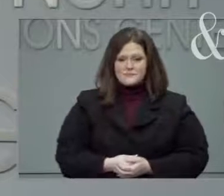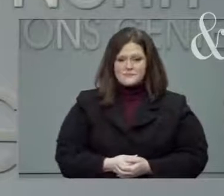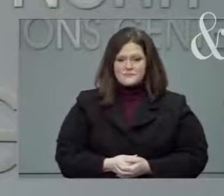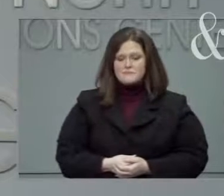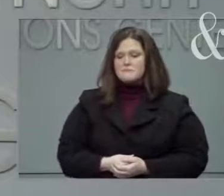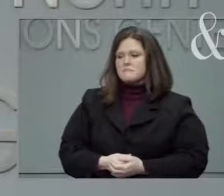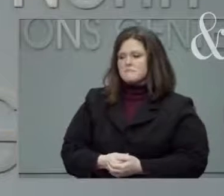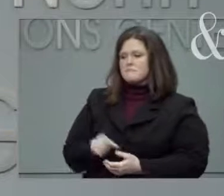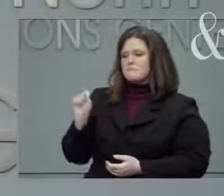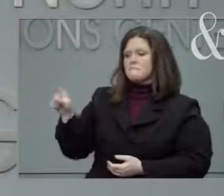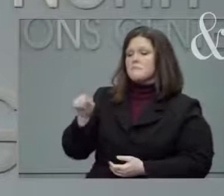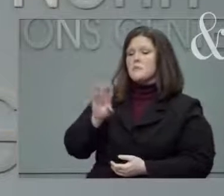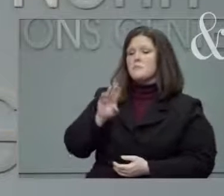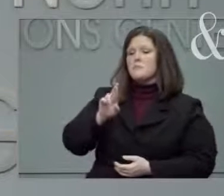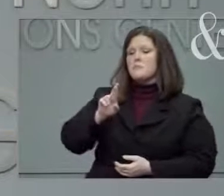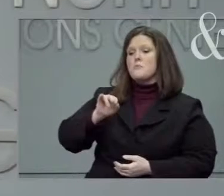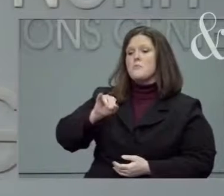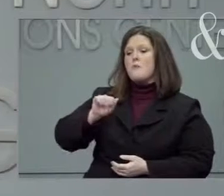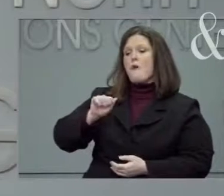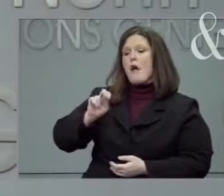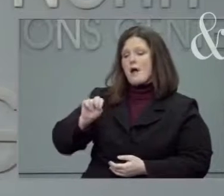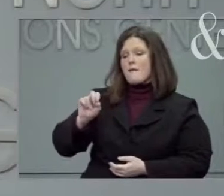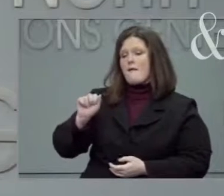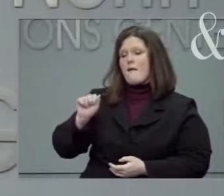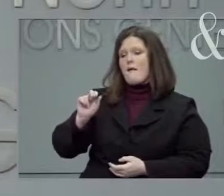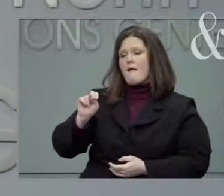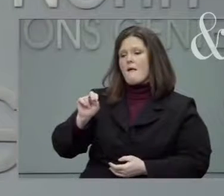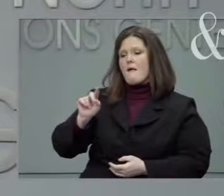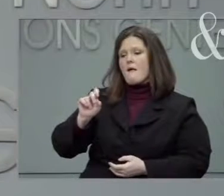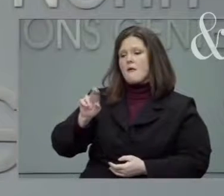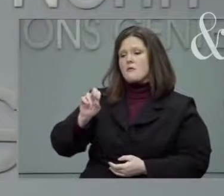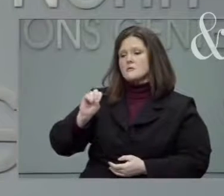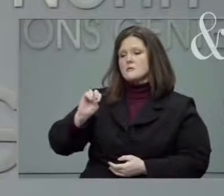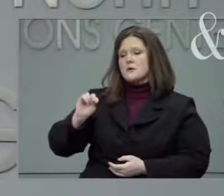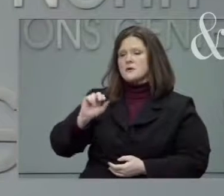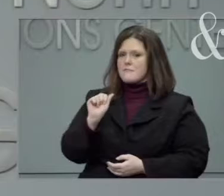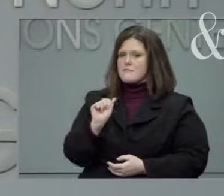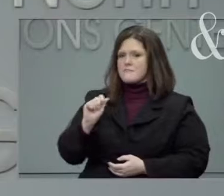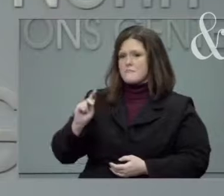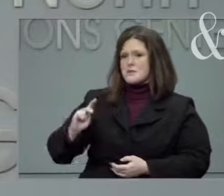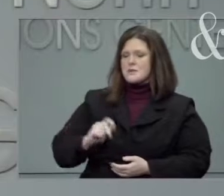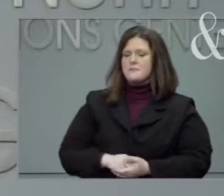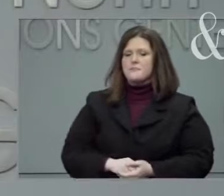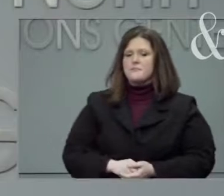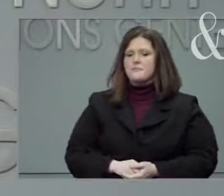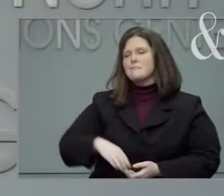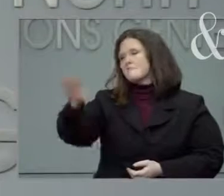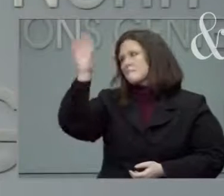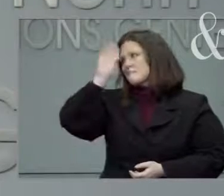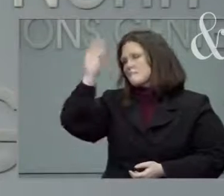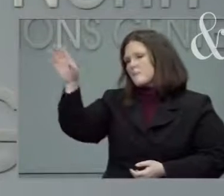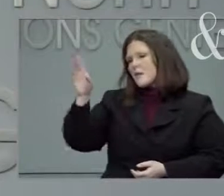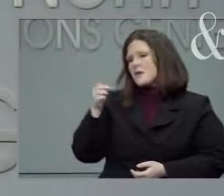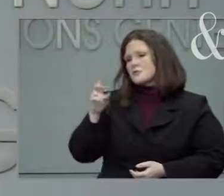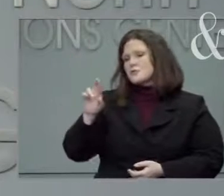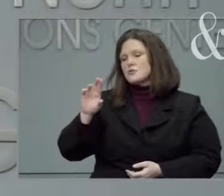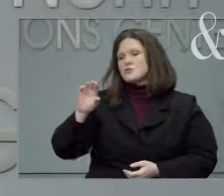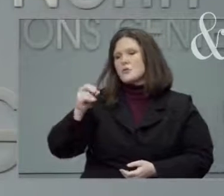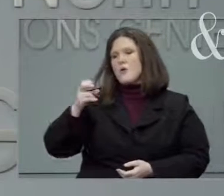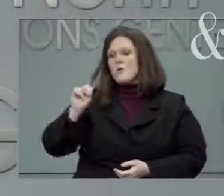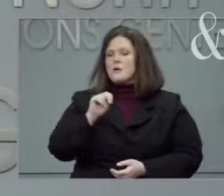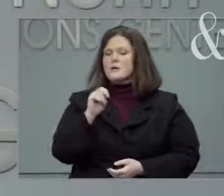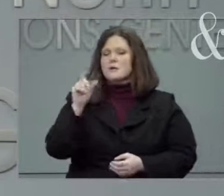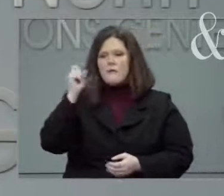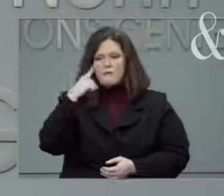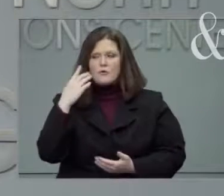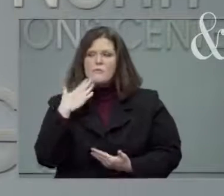Our next question is from Brian Anderson with the Associated Press. Hi, Governor. Hi, Dr. Cohen. Thank you for the time. I had two-parter for you,